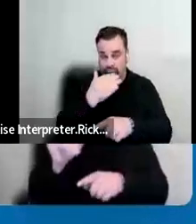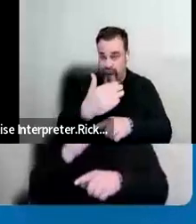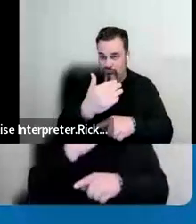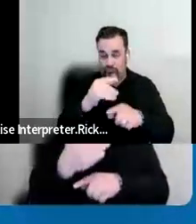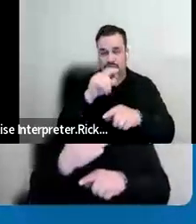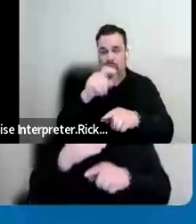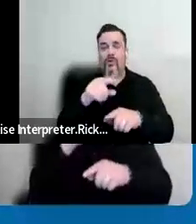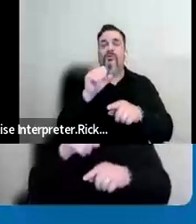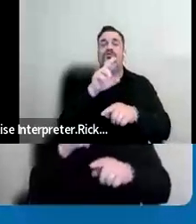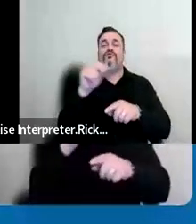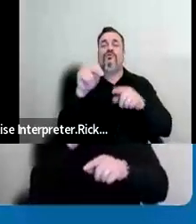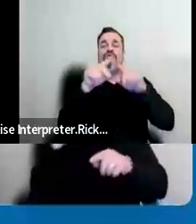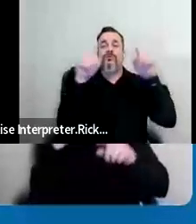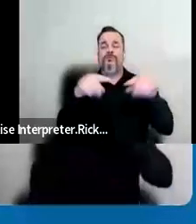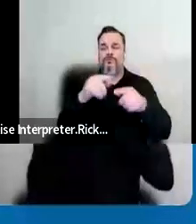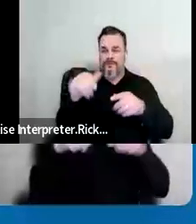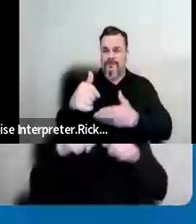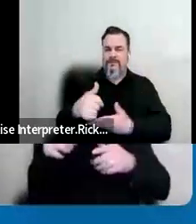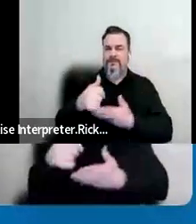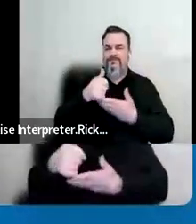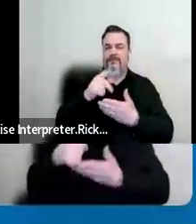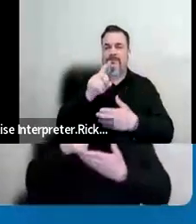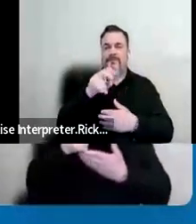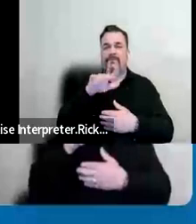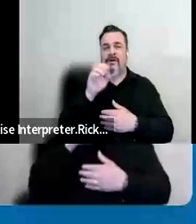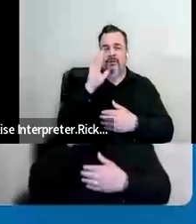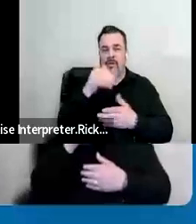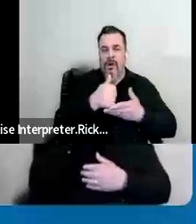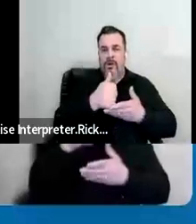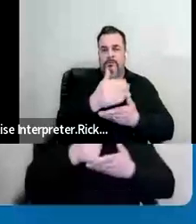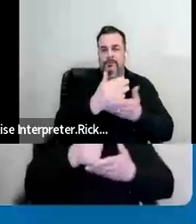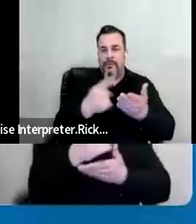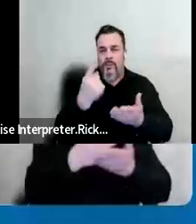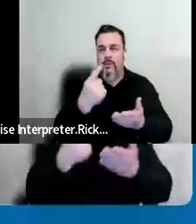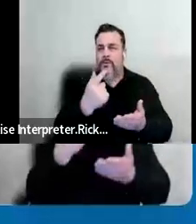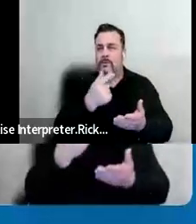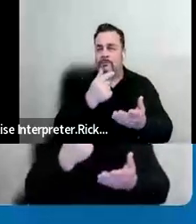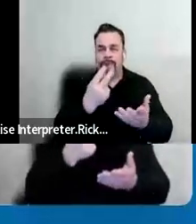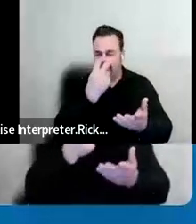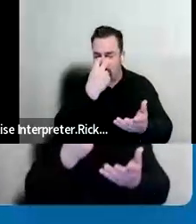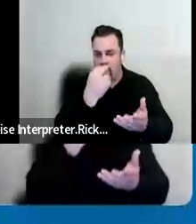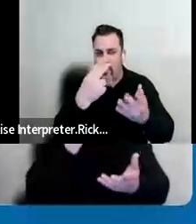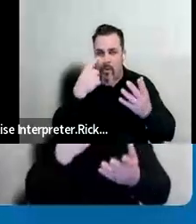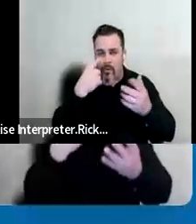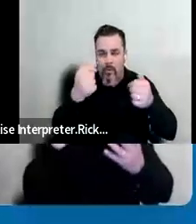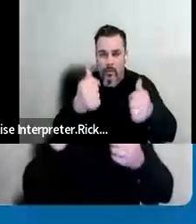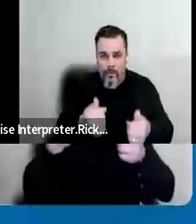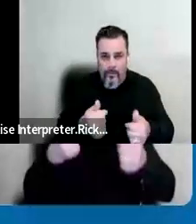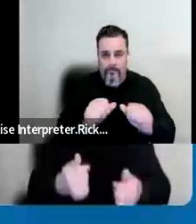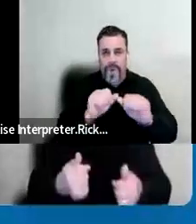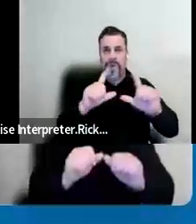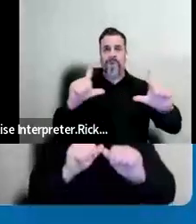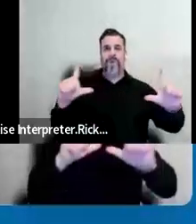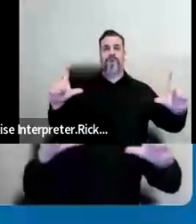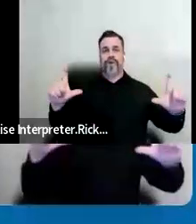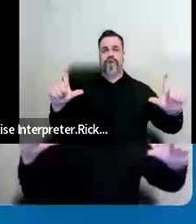screen reader is an assisted device that will help someone who is blind or low vision